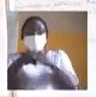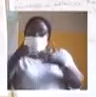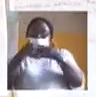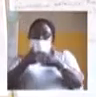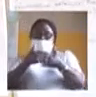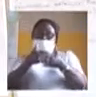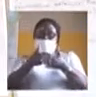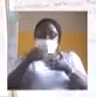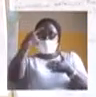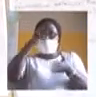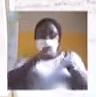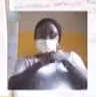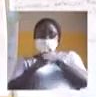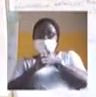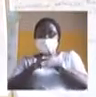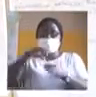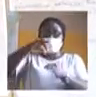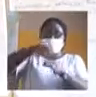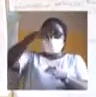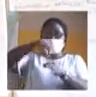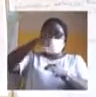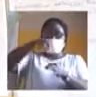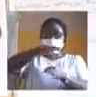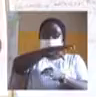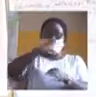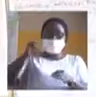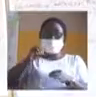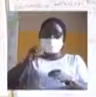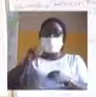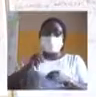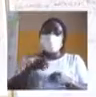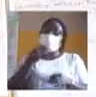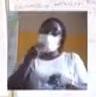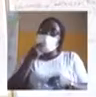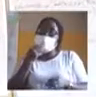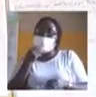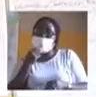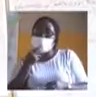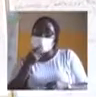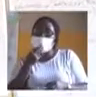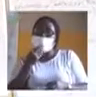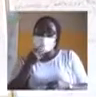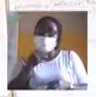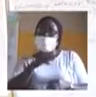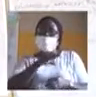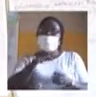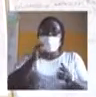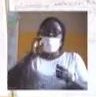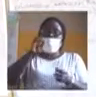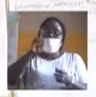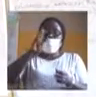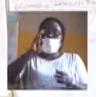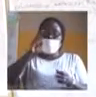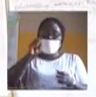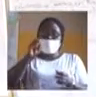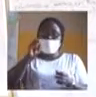malt, almost soup and elephant soup. You see, if the price of any of these pairs of commodities